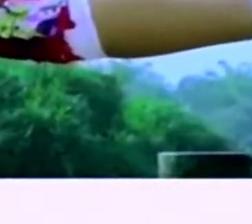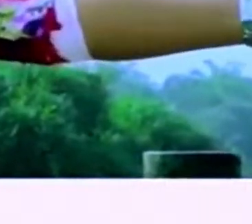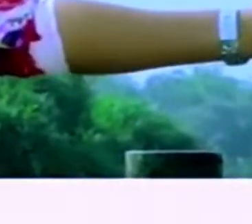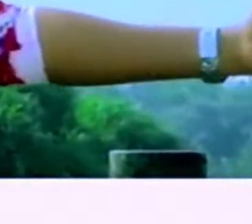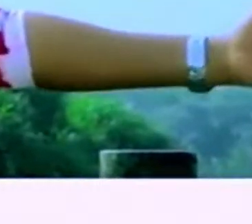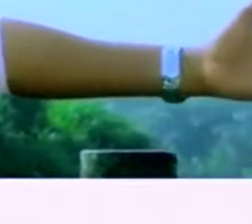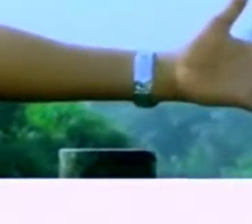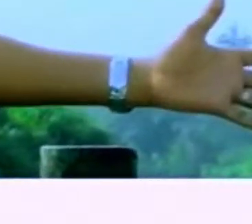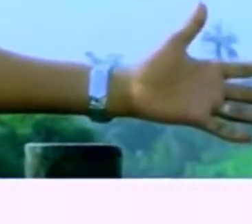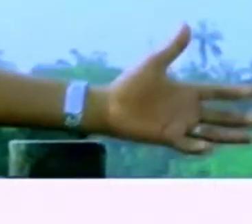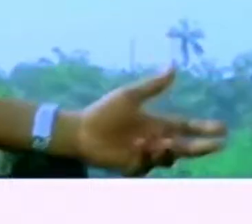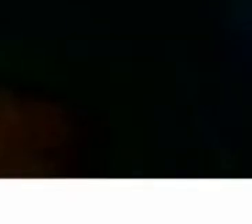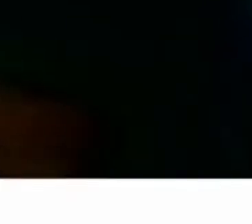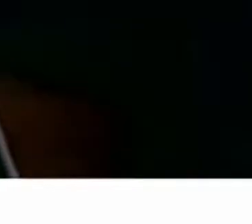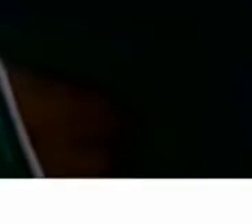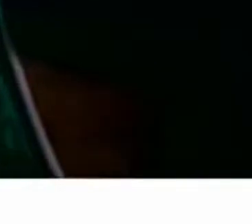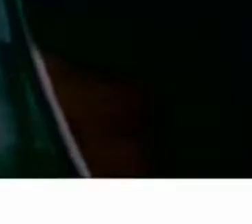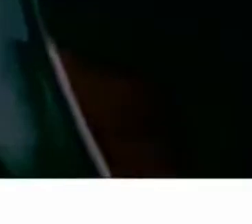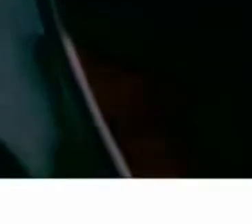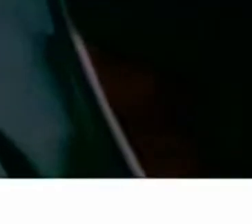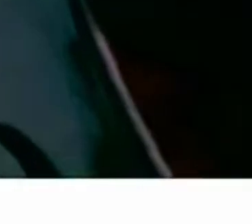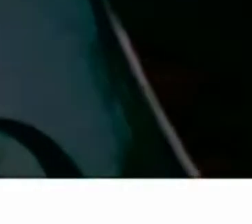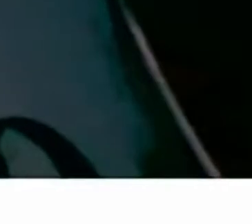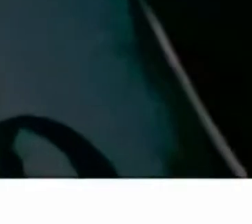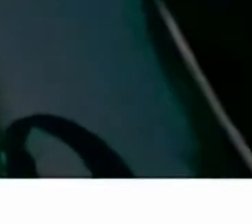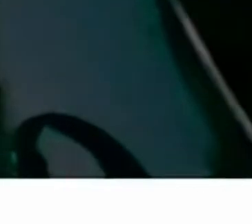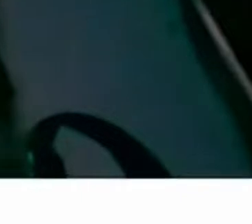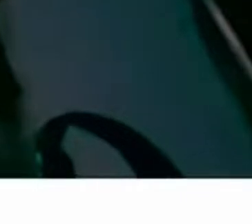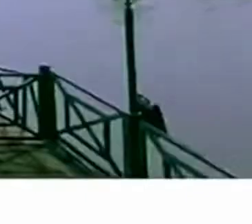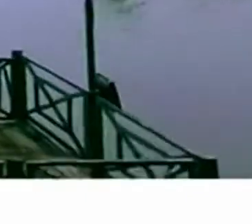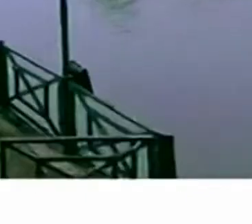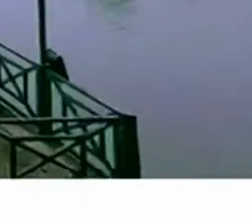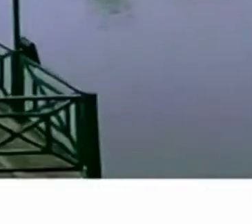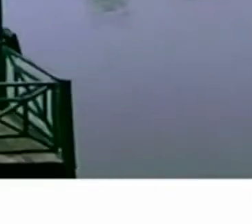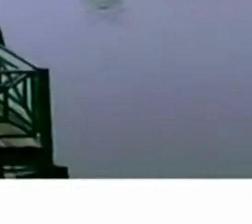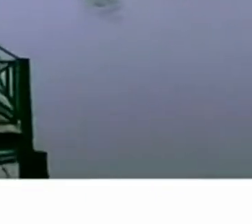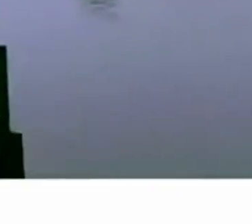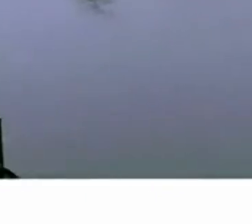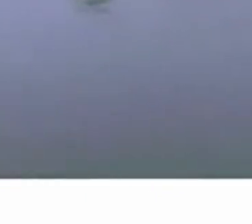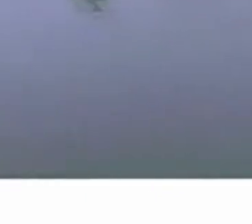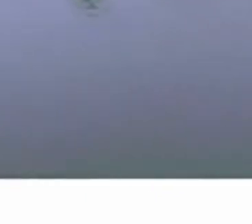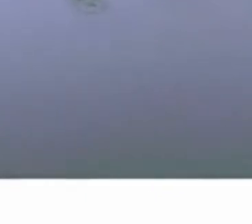worship you. I worship you.